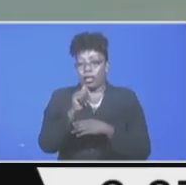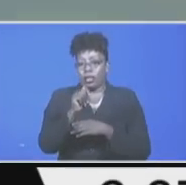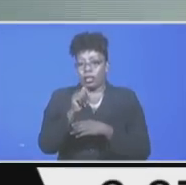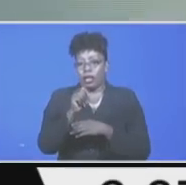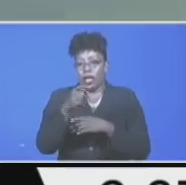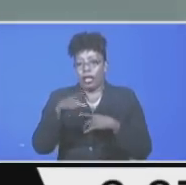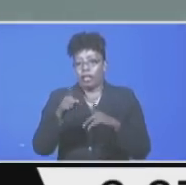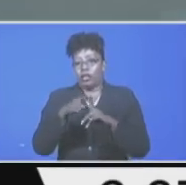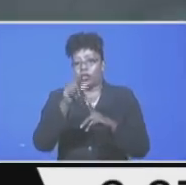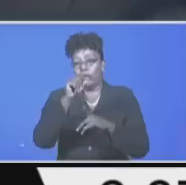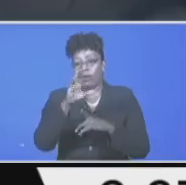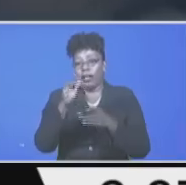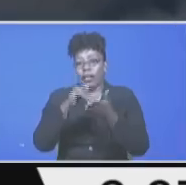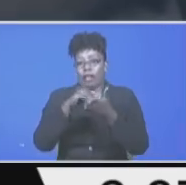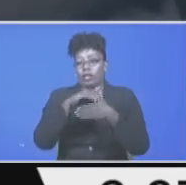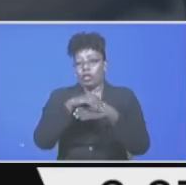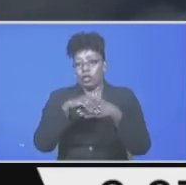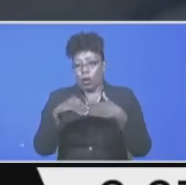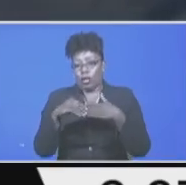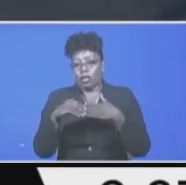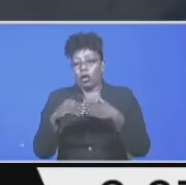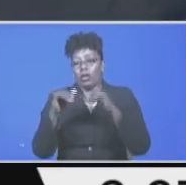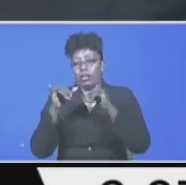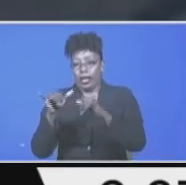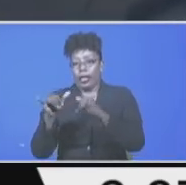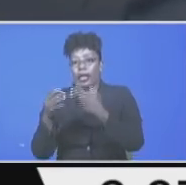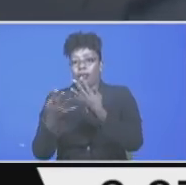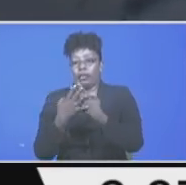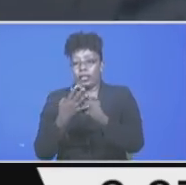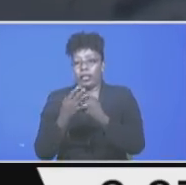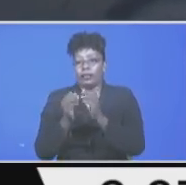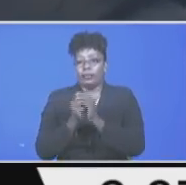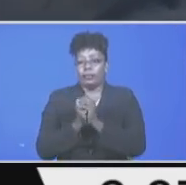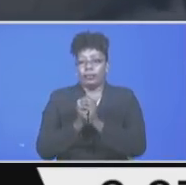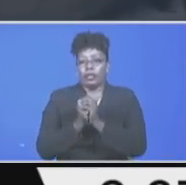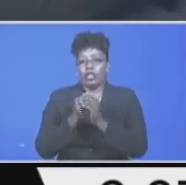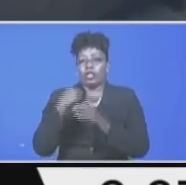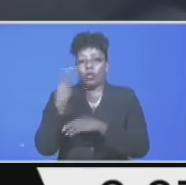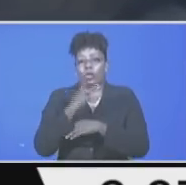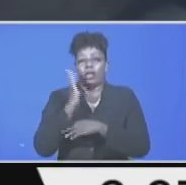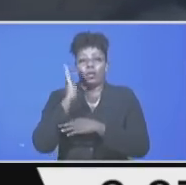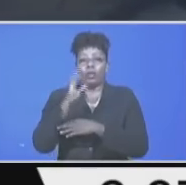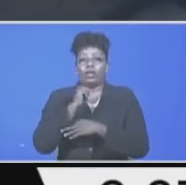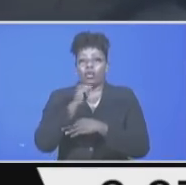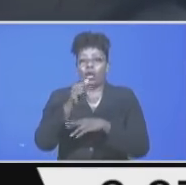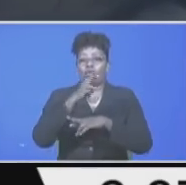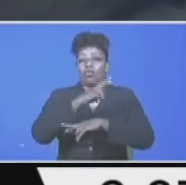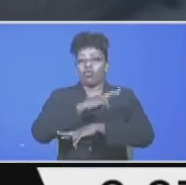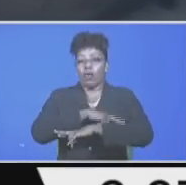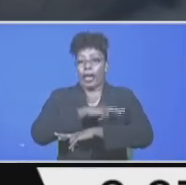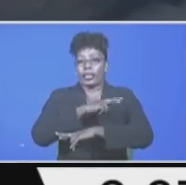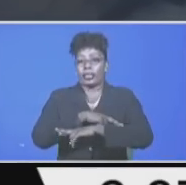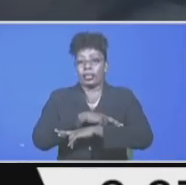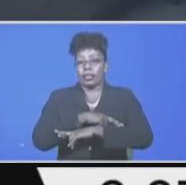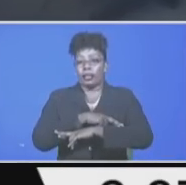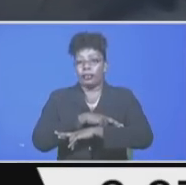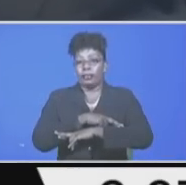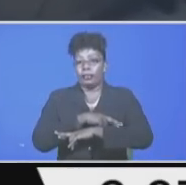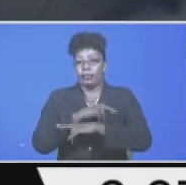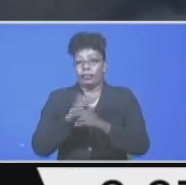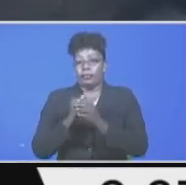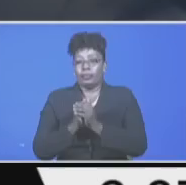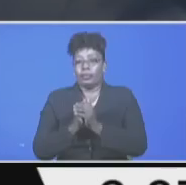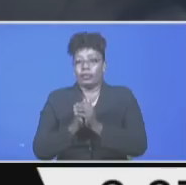prison. We will not rest on our laurels or think that we're an ostrich with our head in the